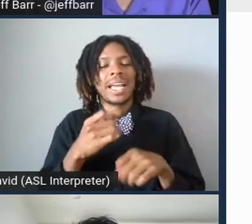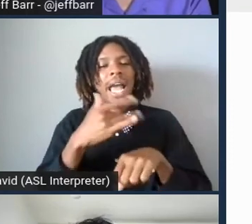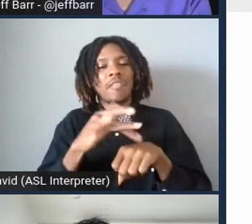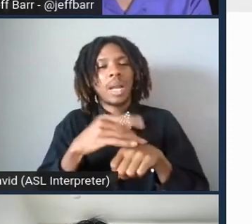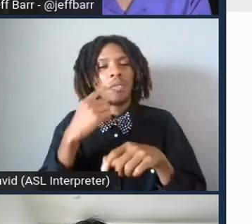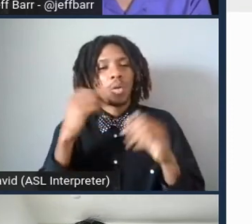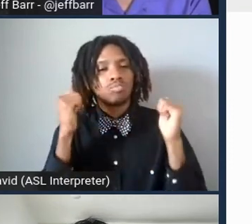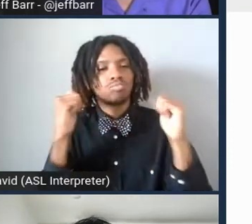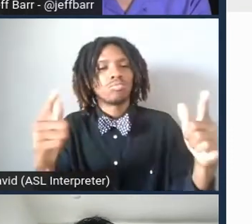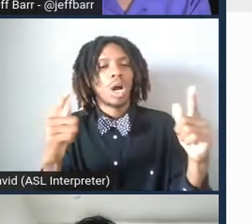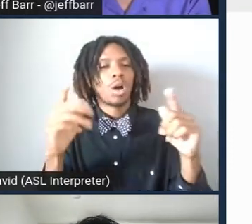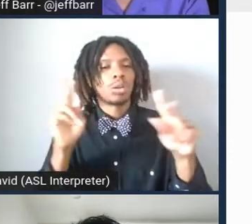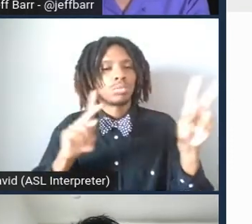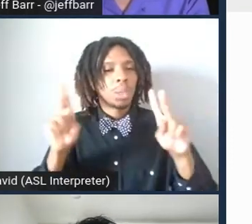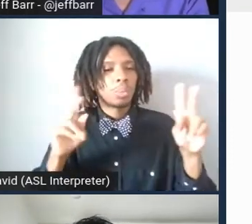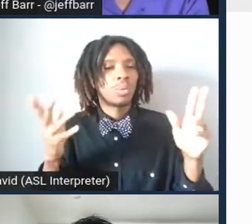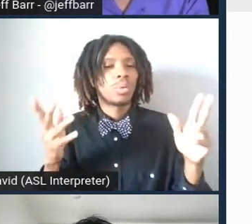everybody.